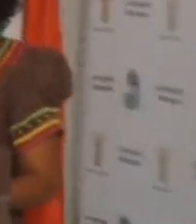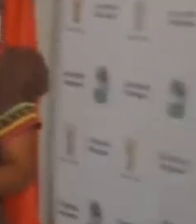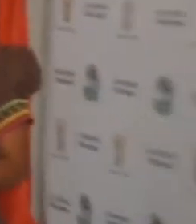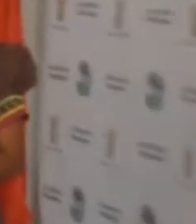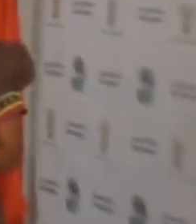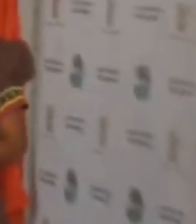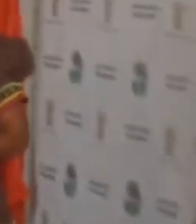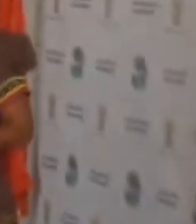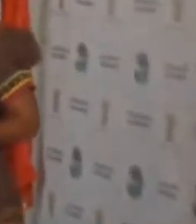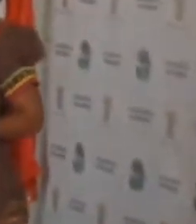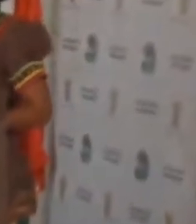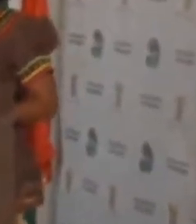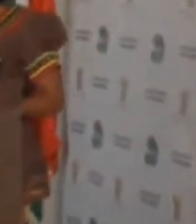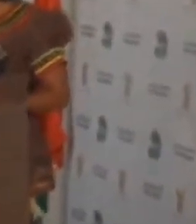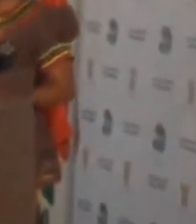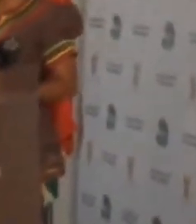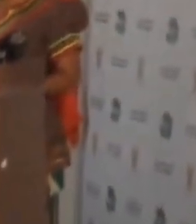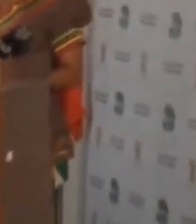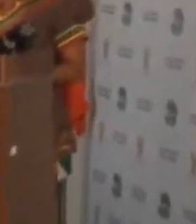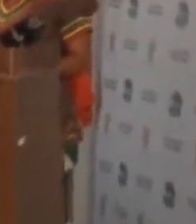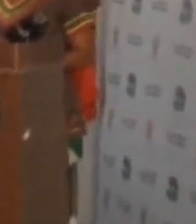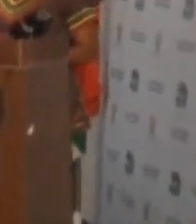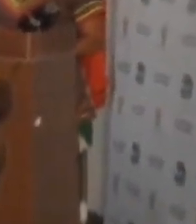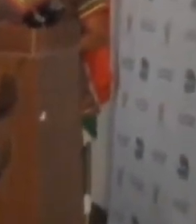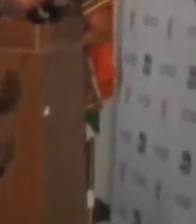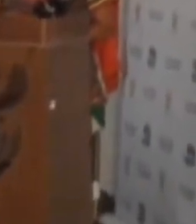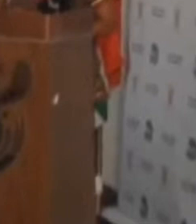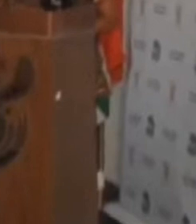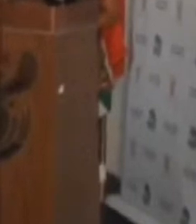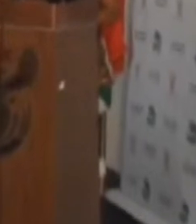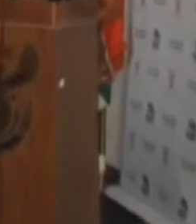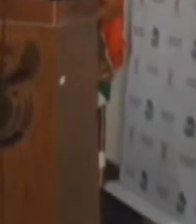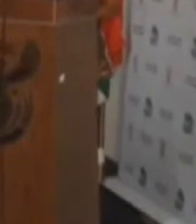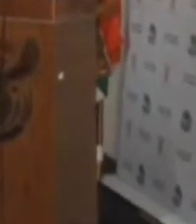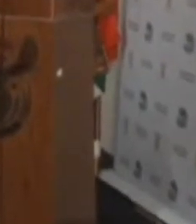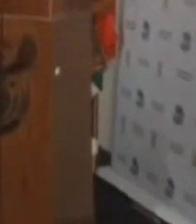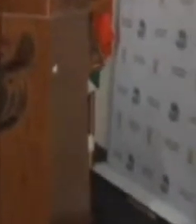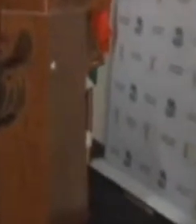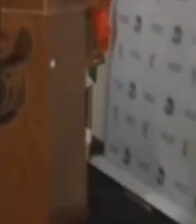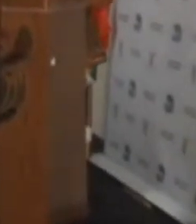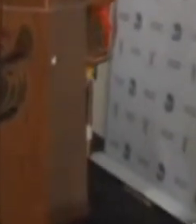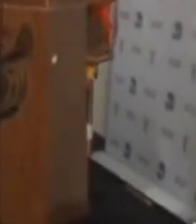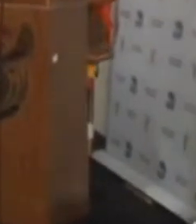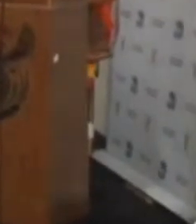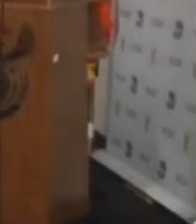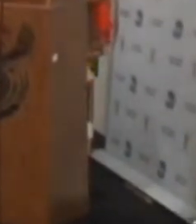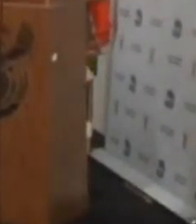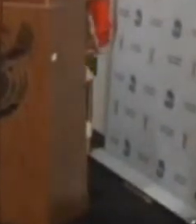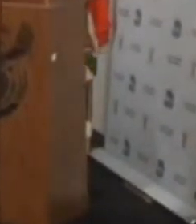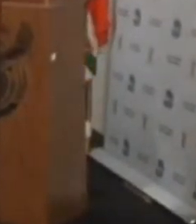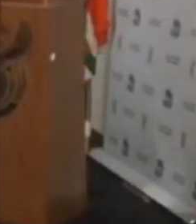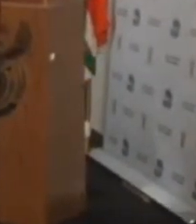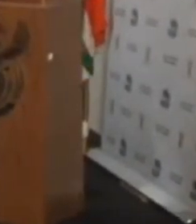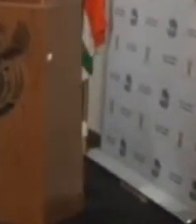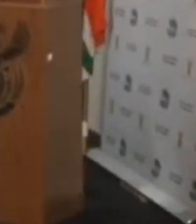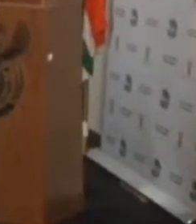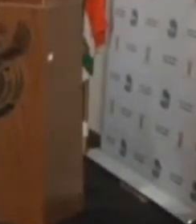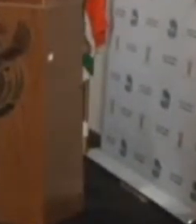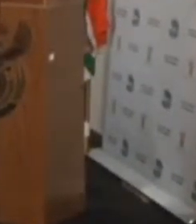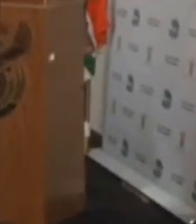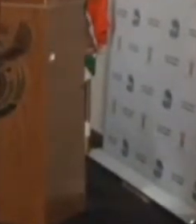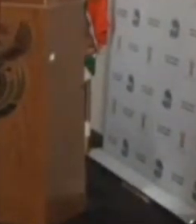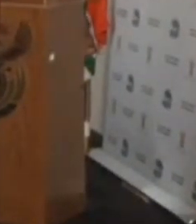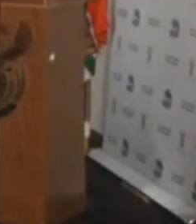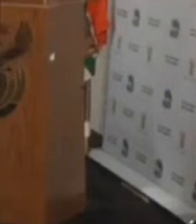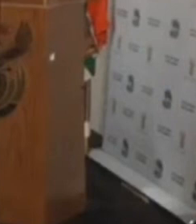Mr. Spusiso Tsanyane. Thank you very much for your time. Thank you for your energy. Thank you to members of the media. So for those of you who